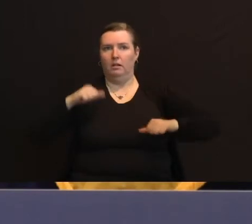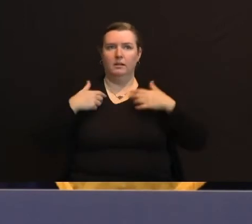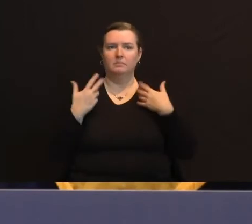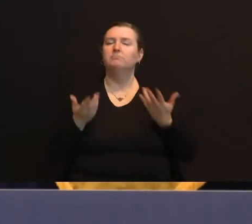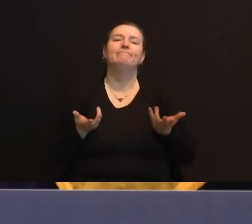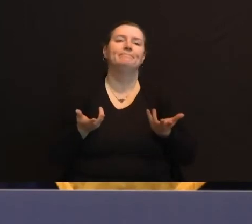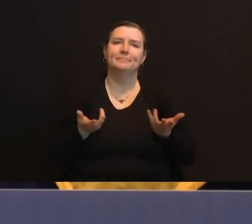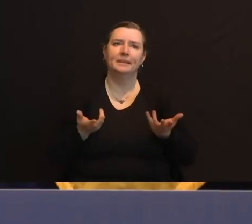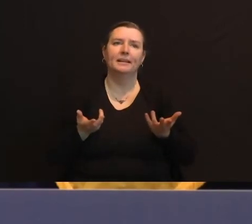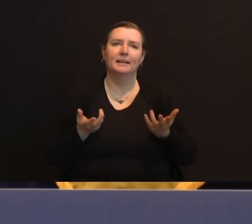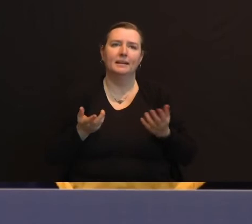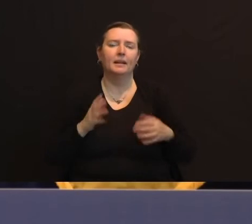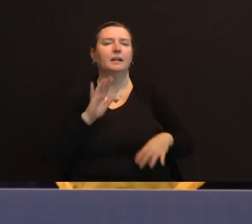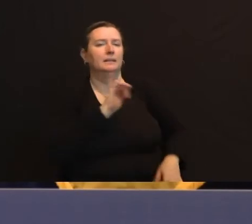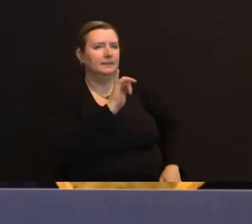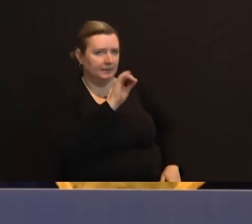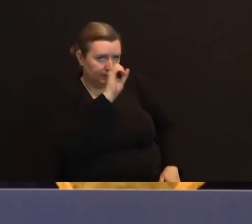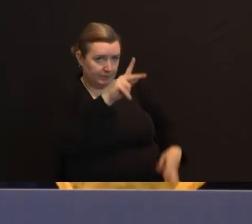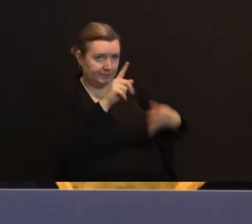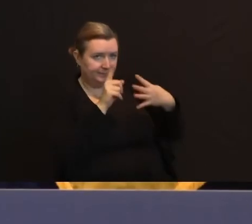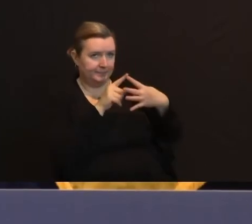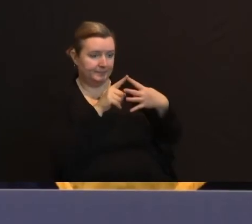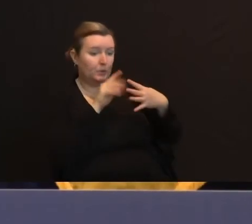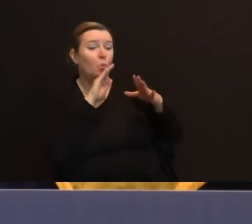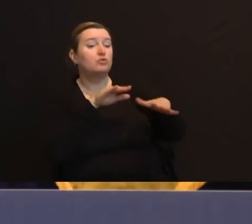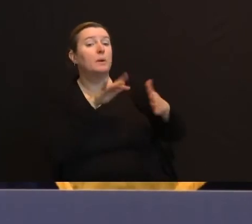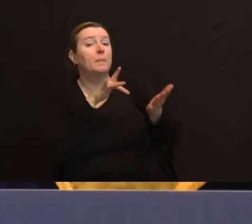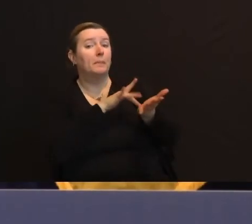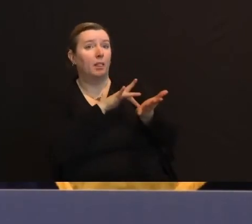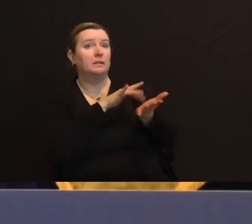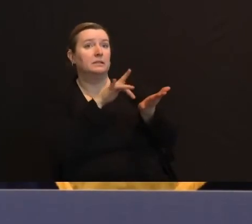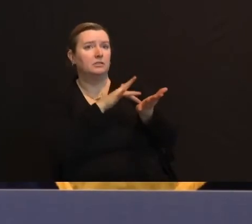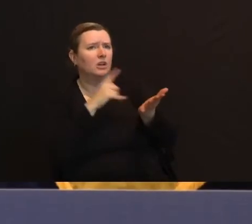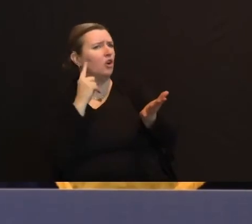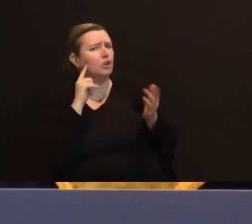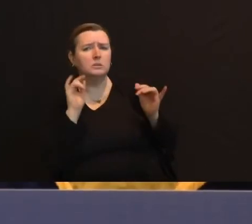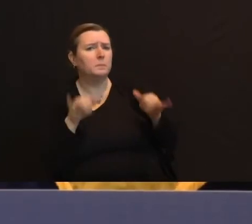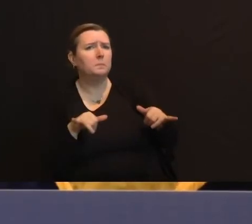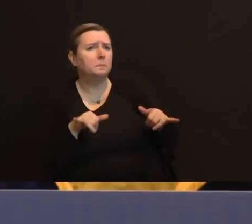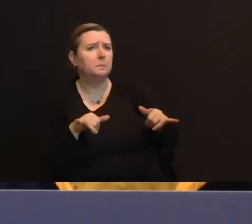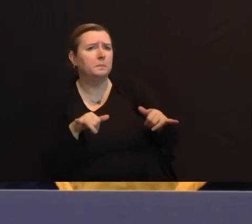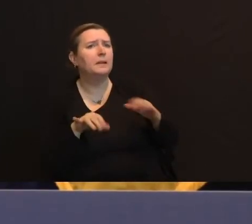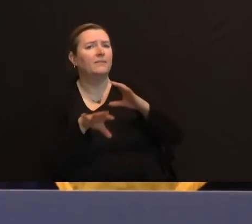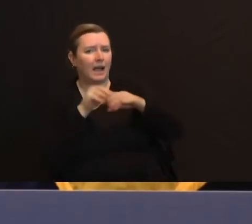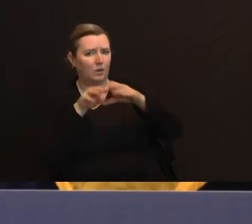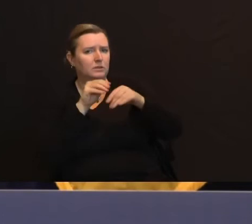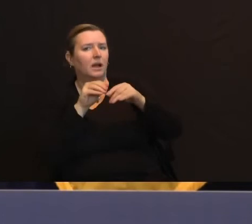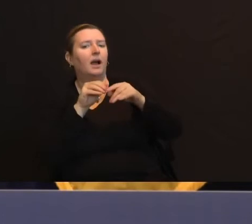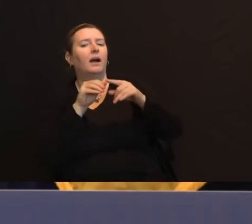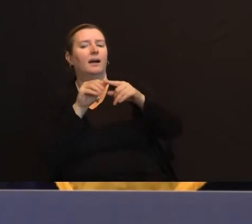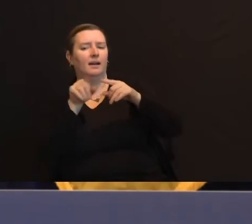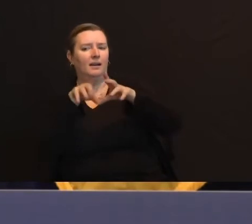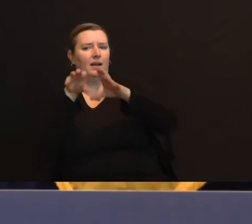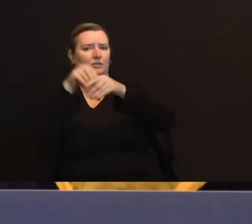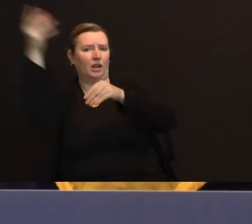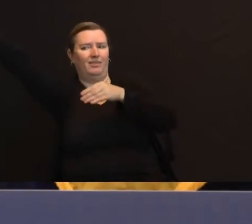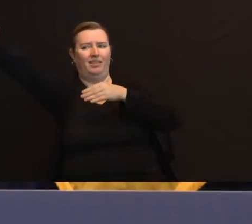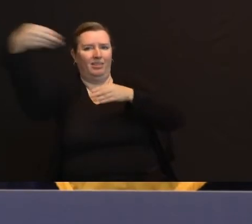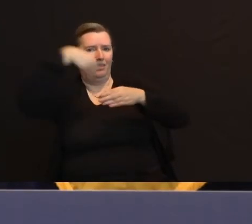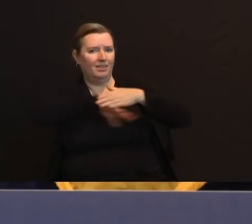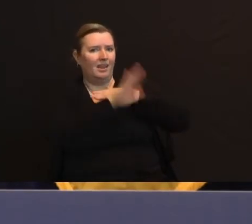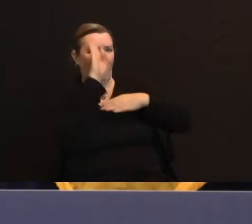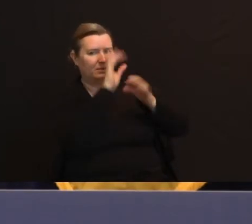Center, I've heard the same thing. We're trying to get to the bottom of this. I don't know if you have any more to add on that, but we'll come back to you on that. No comment